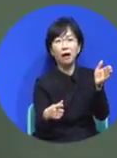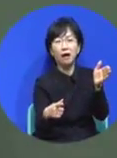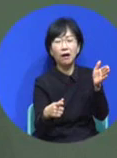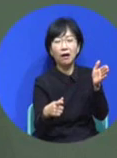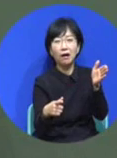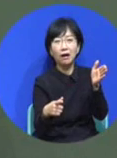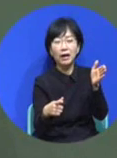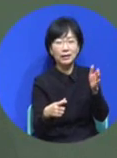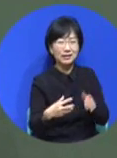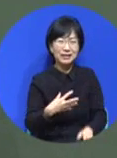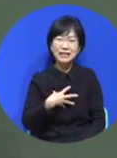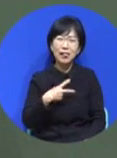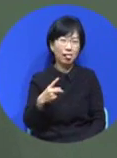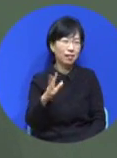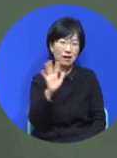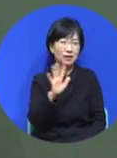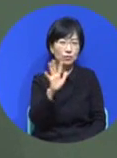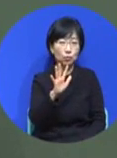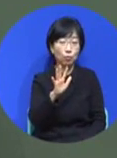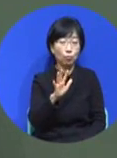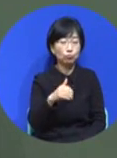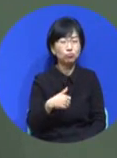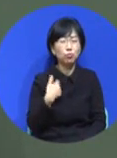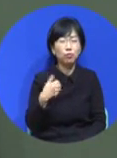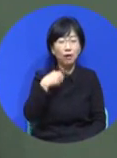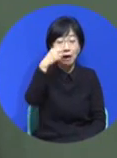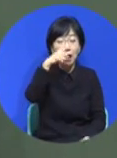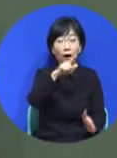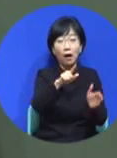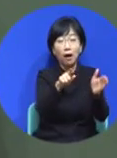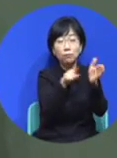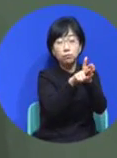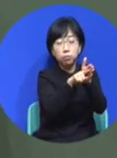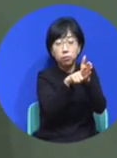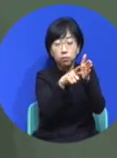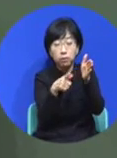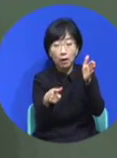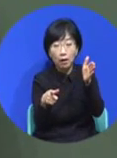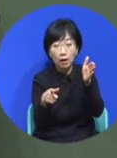Abraham fell into an unbelief, but he was not aware of it.